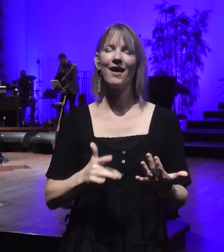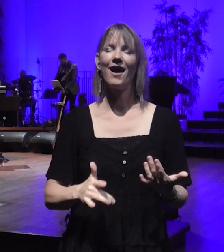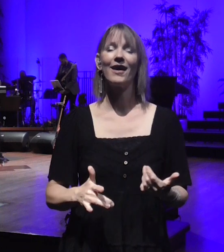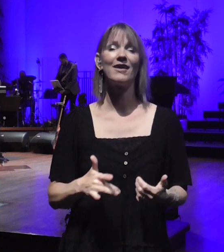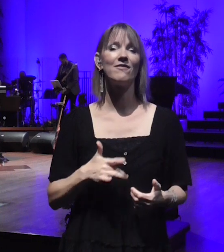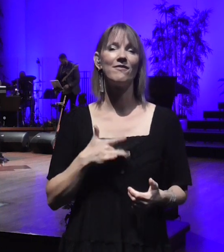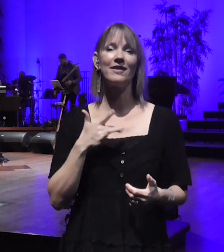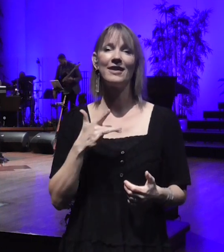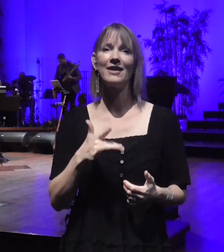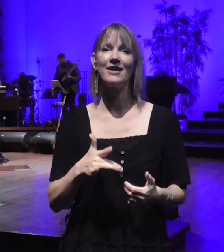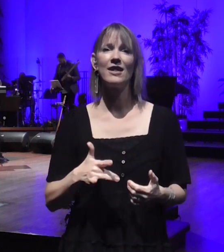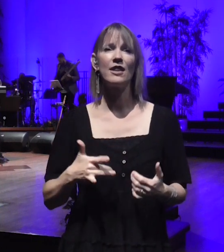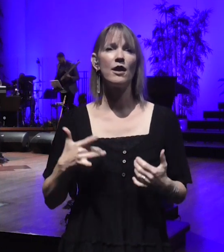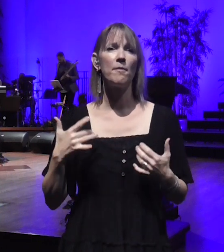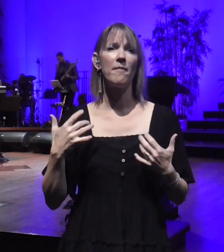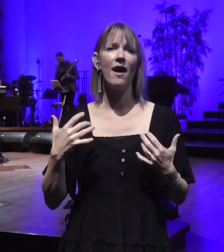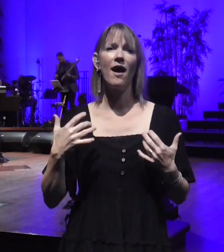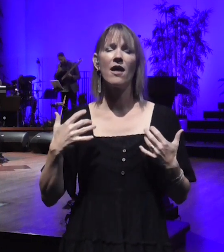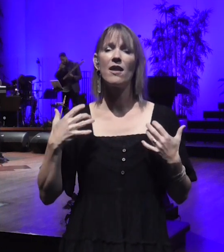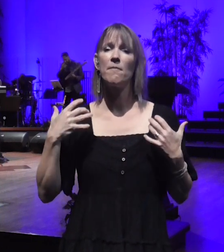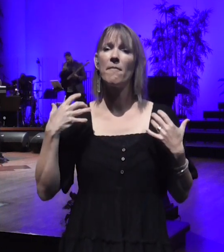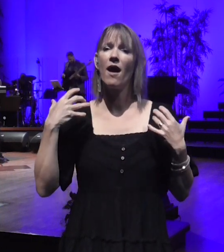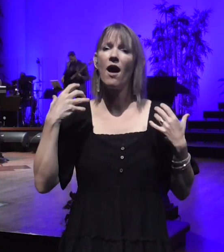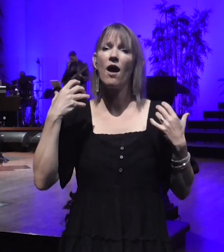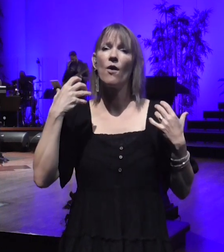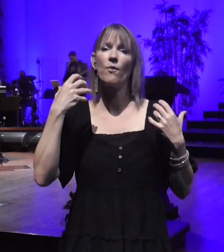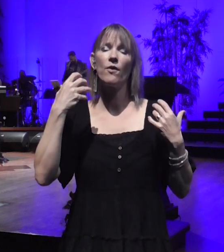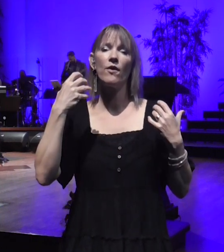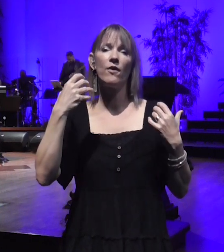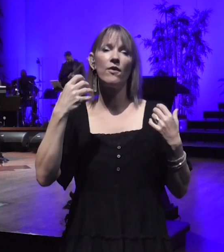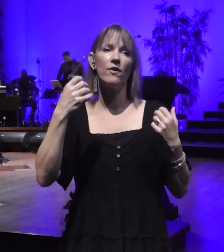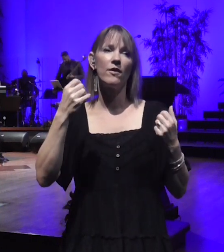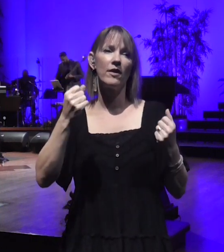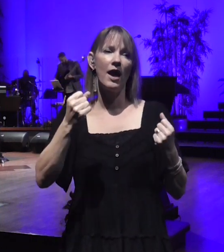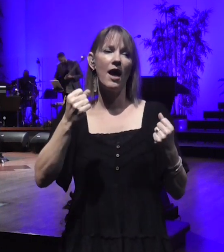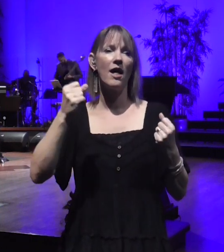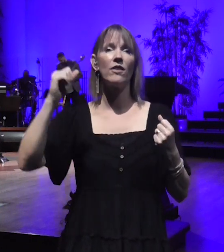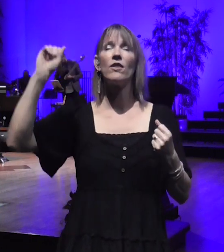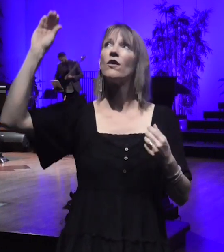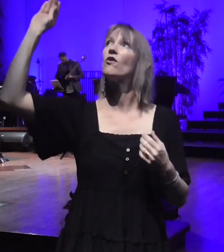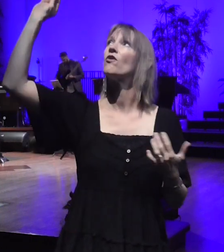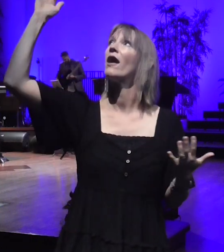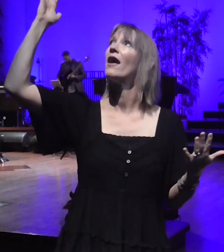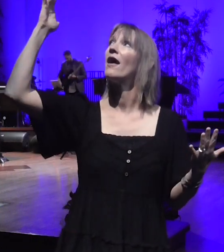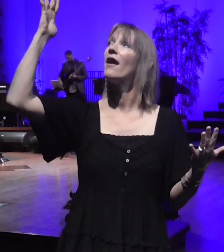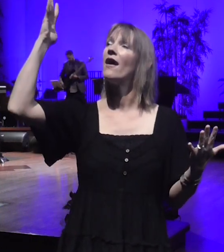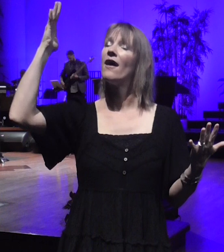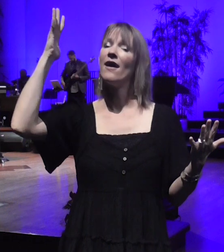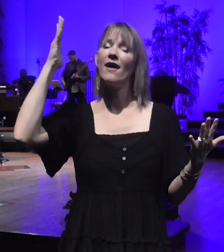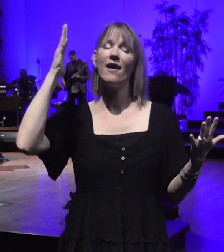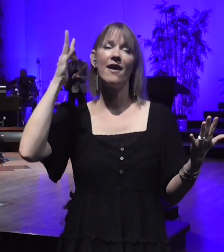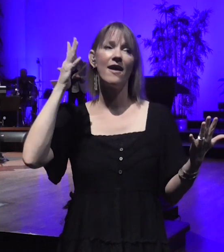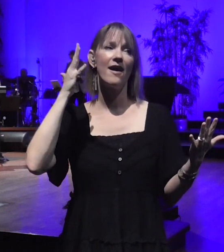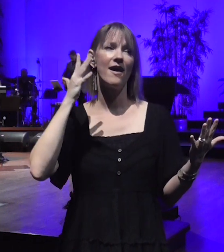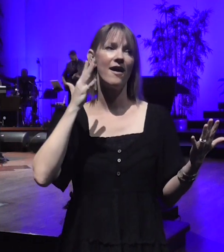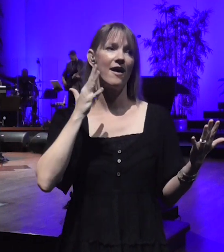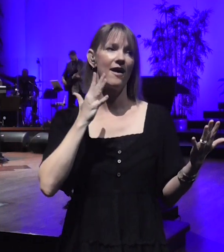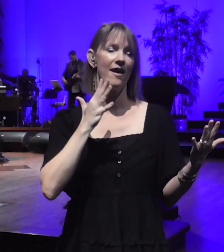can feel the mighty power and the grace.